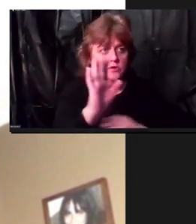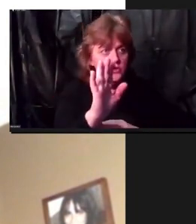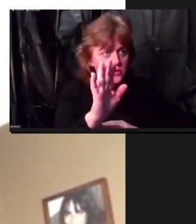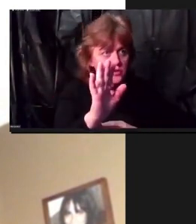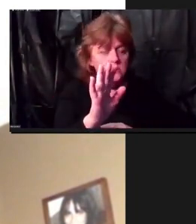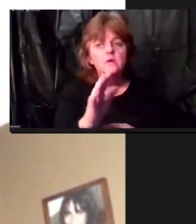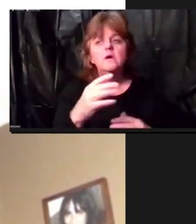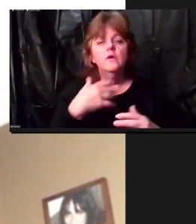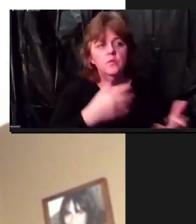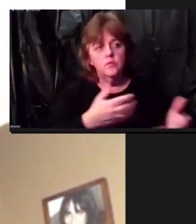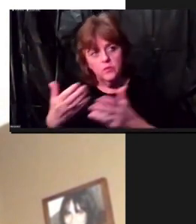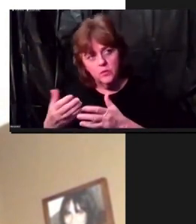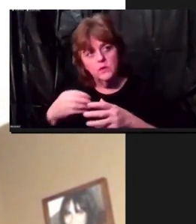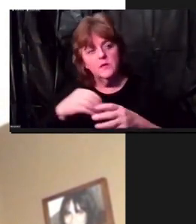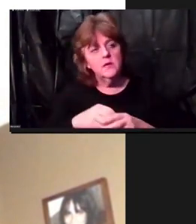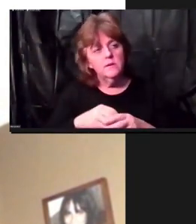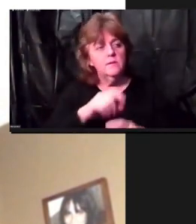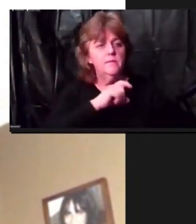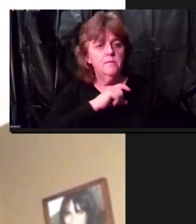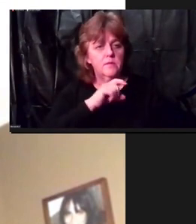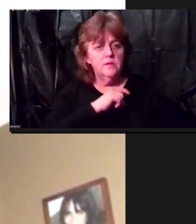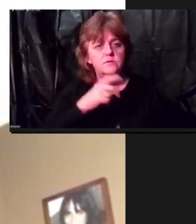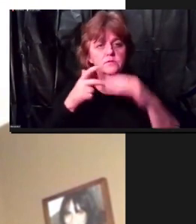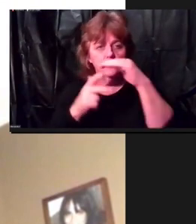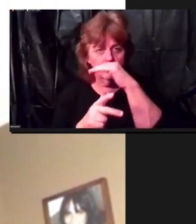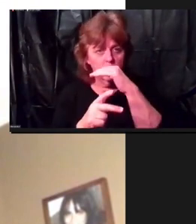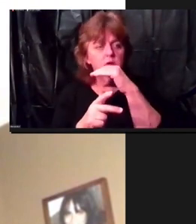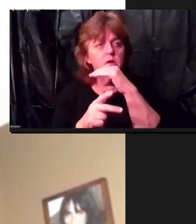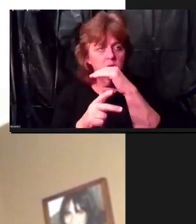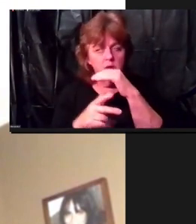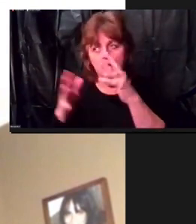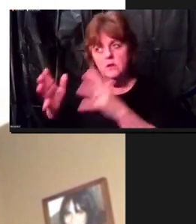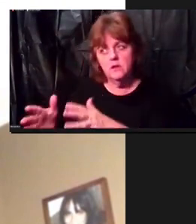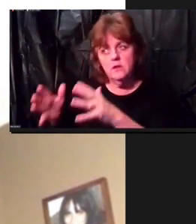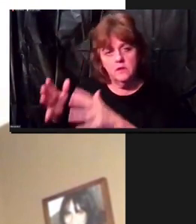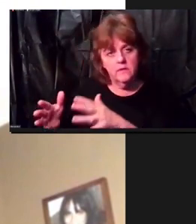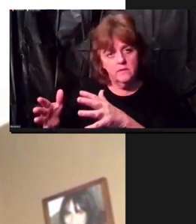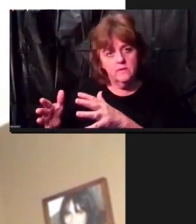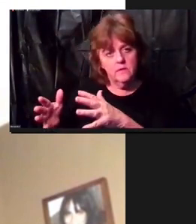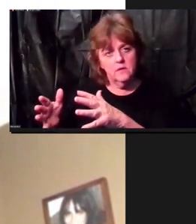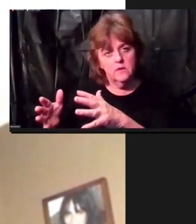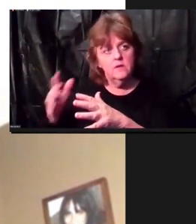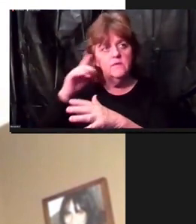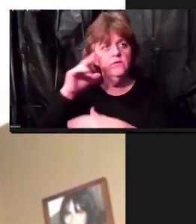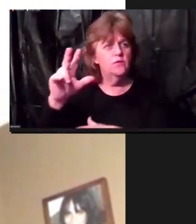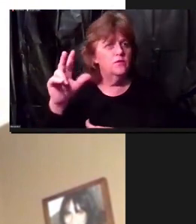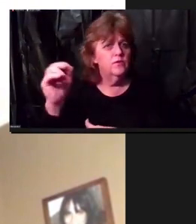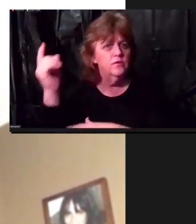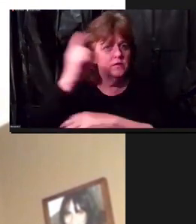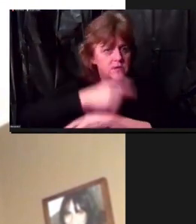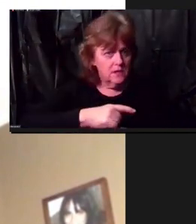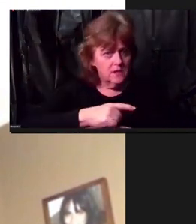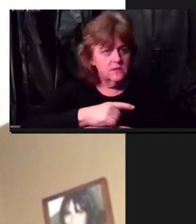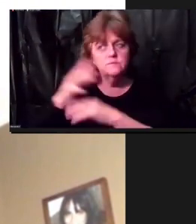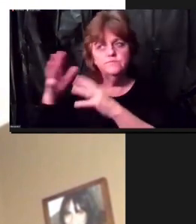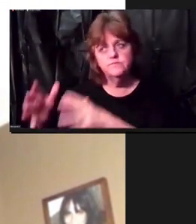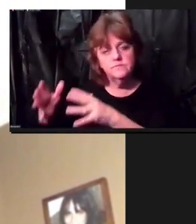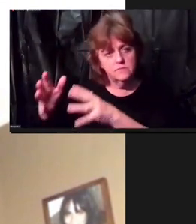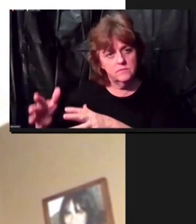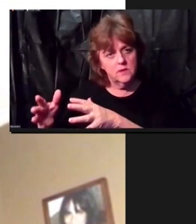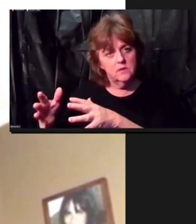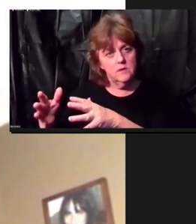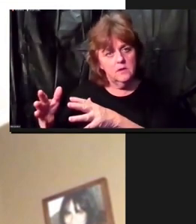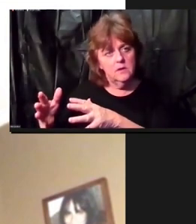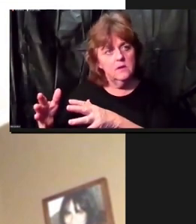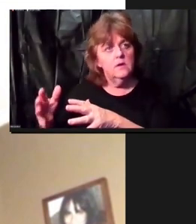our police department property garage. We'll keep everything there we have for 30 days. And we'll